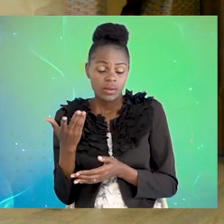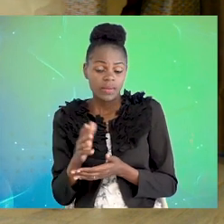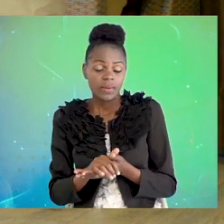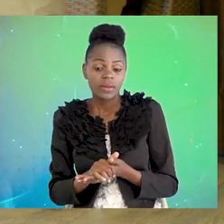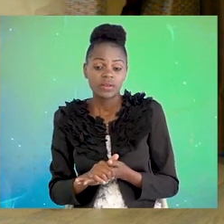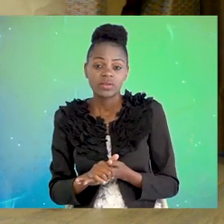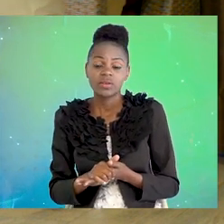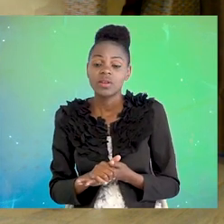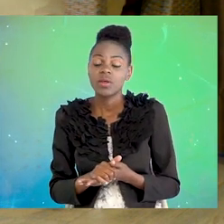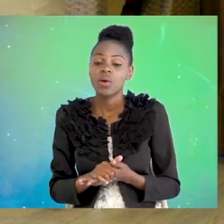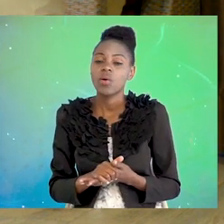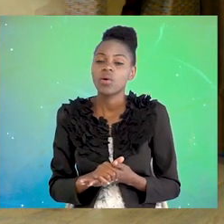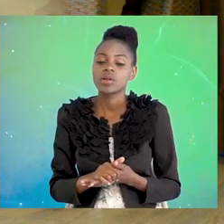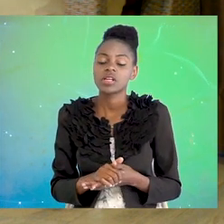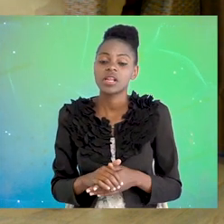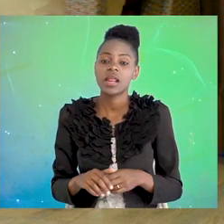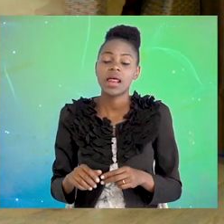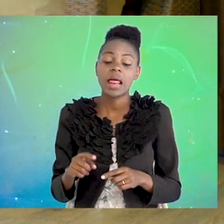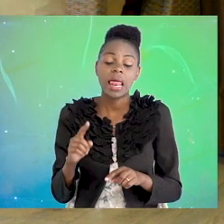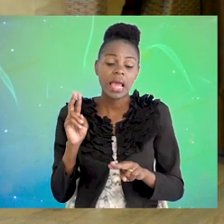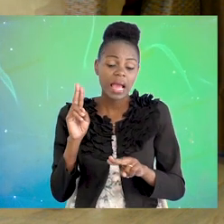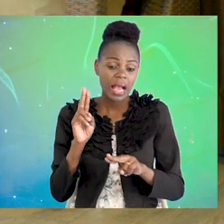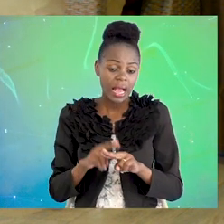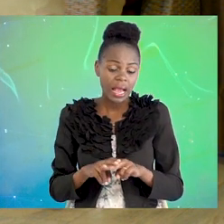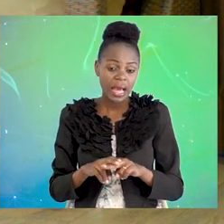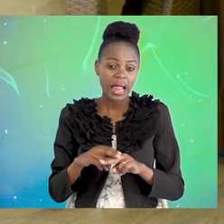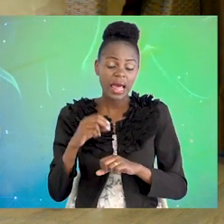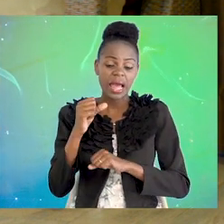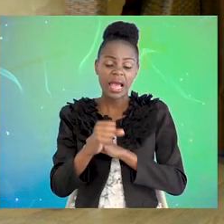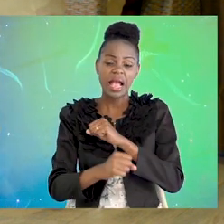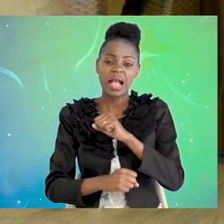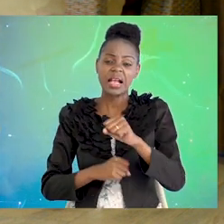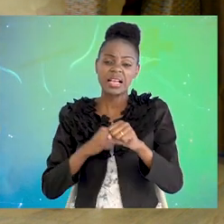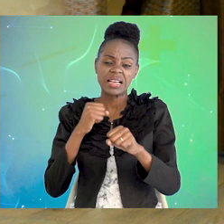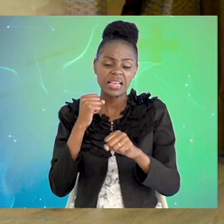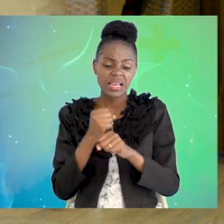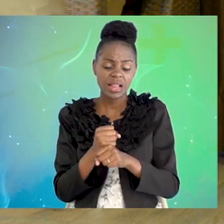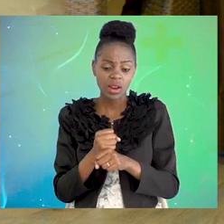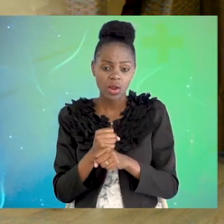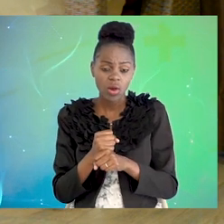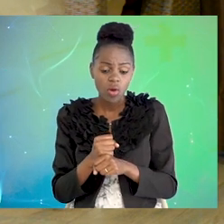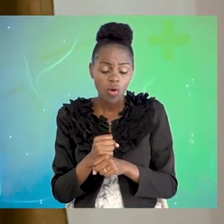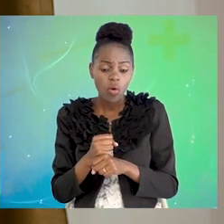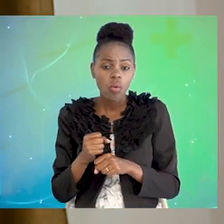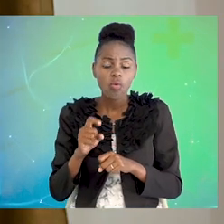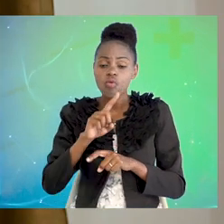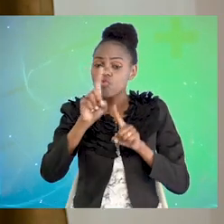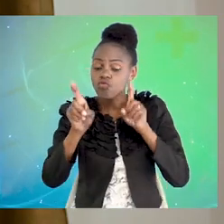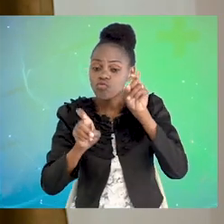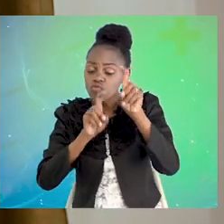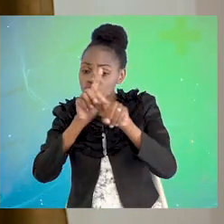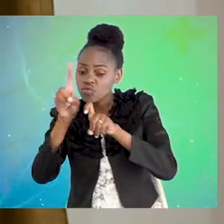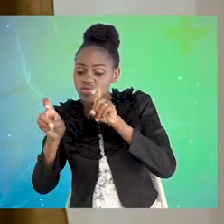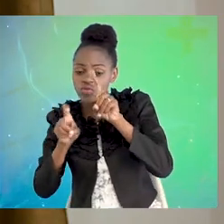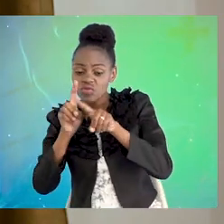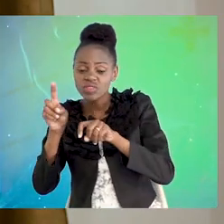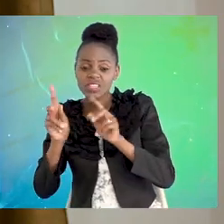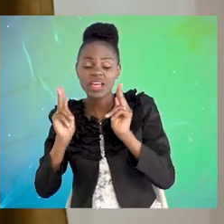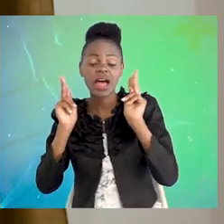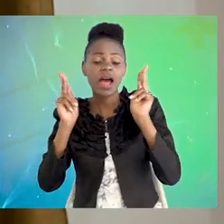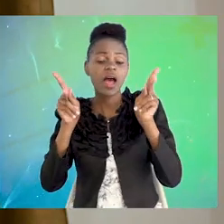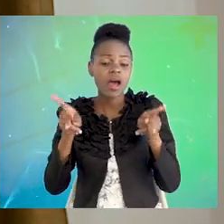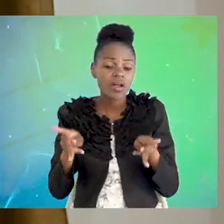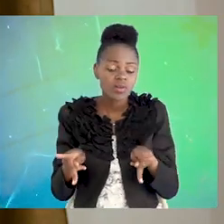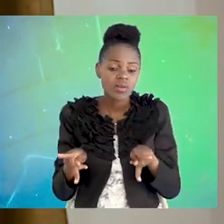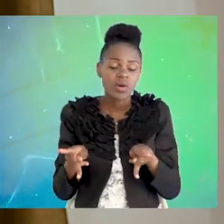burdensome is we spent a year very carefully interviewing more than 100 patients